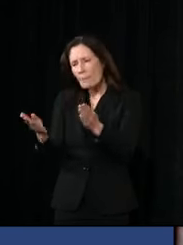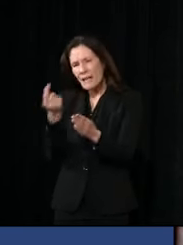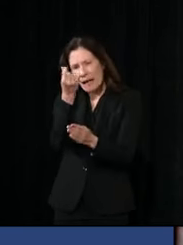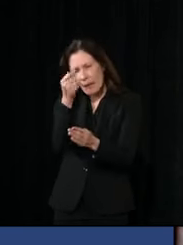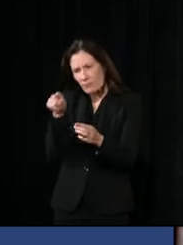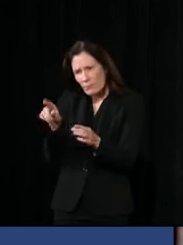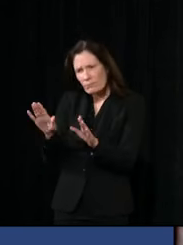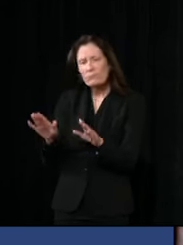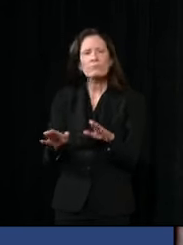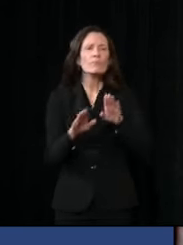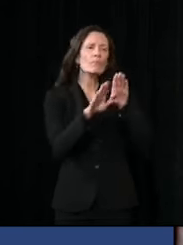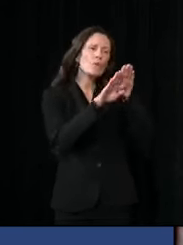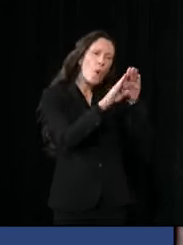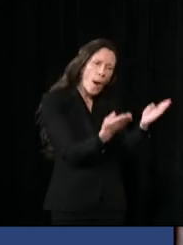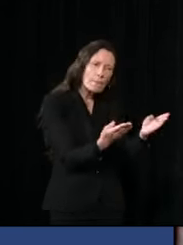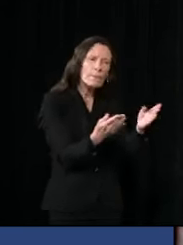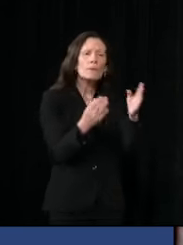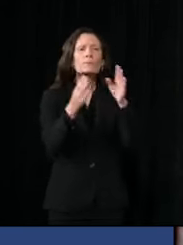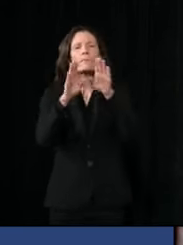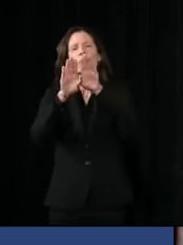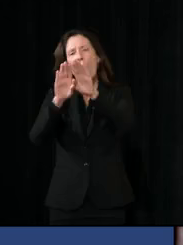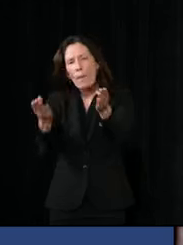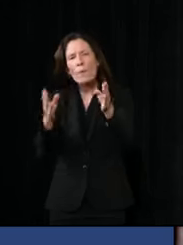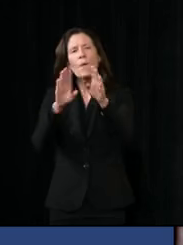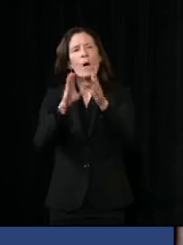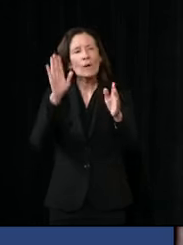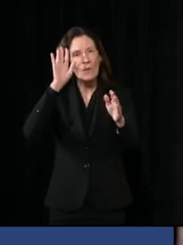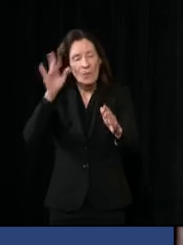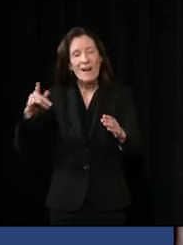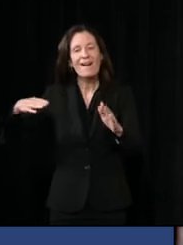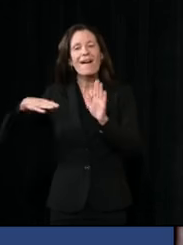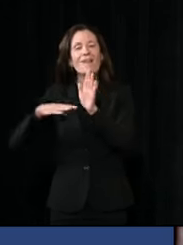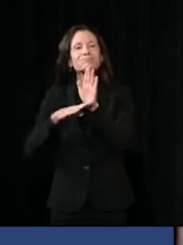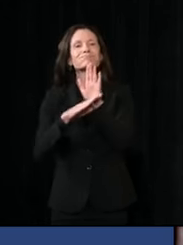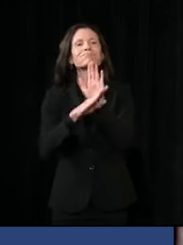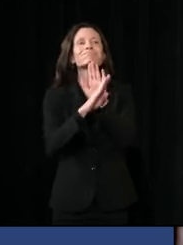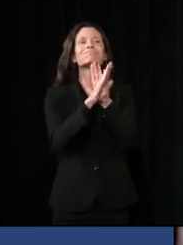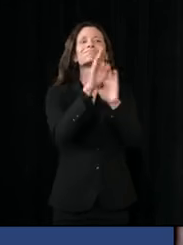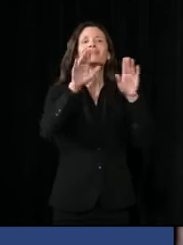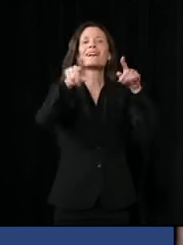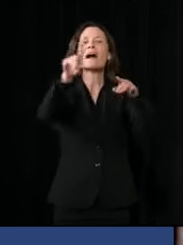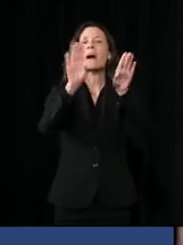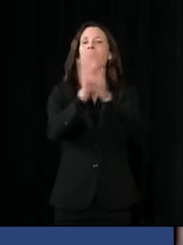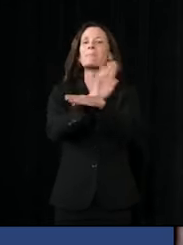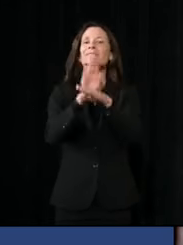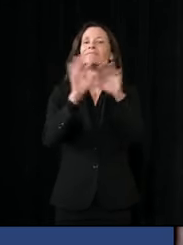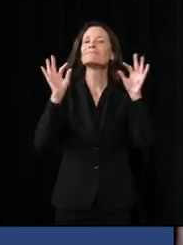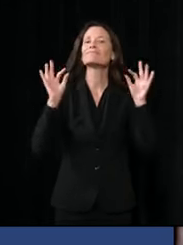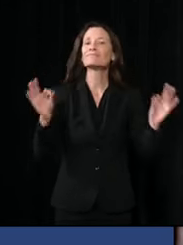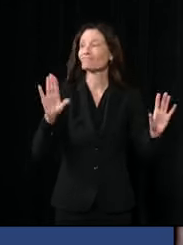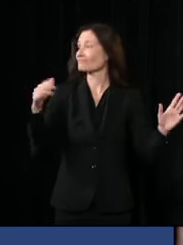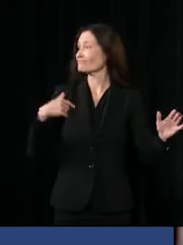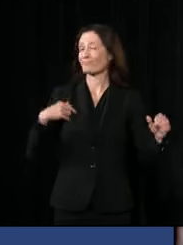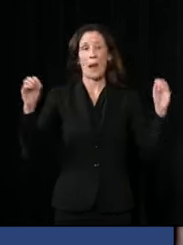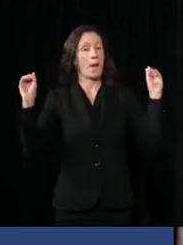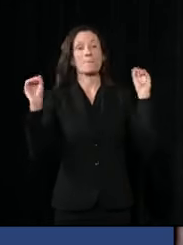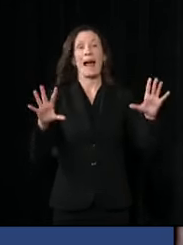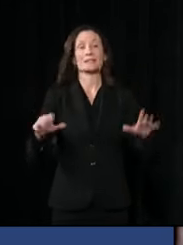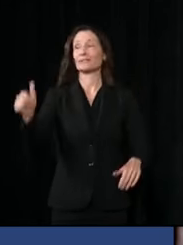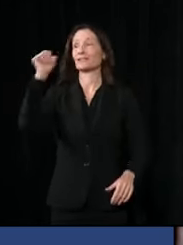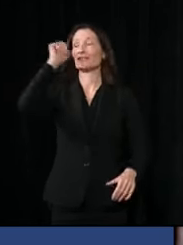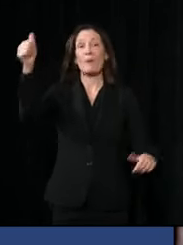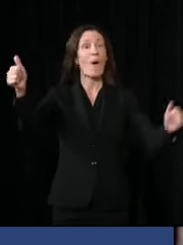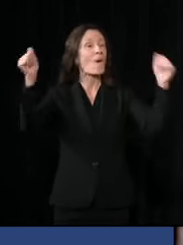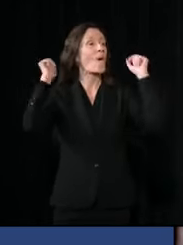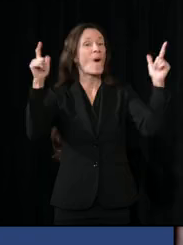to get us back to where we want to be. I will work every day to repair the damage this virus has caused, and I'm going to